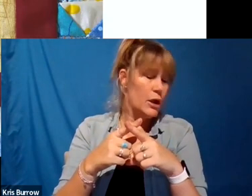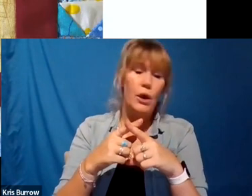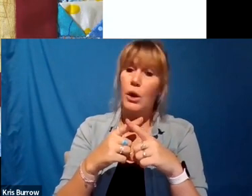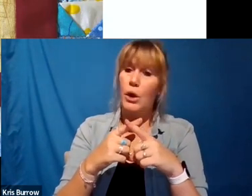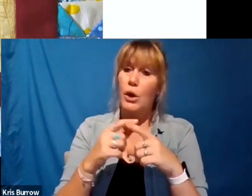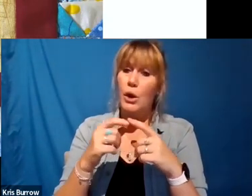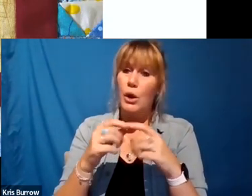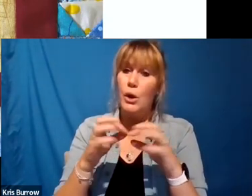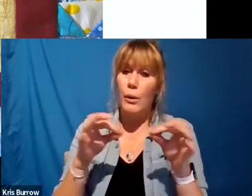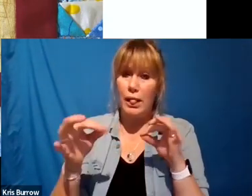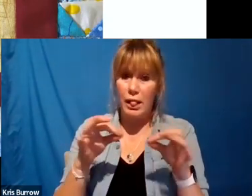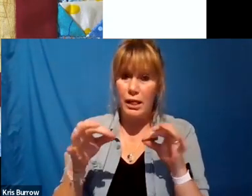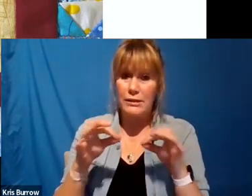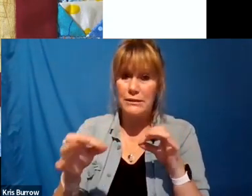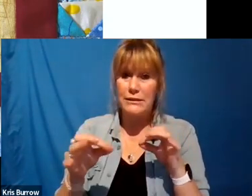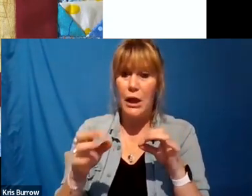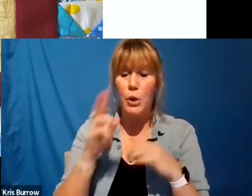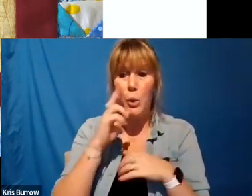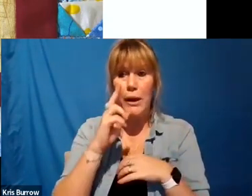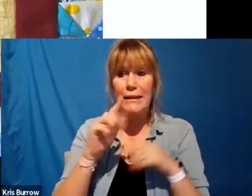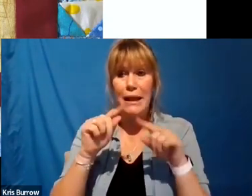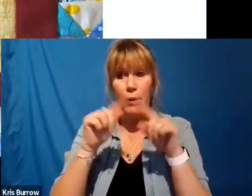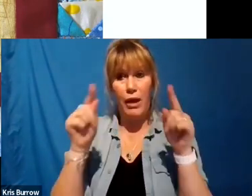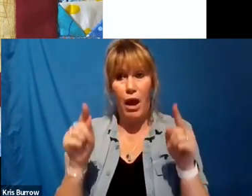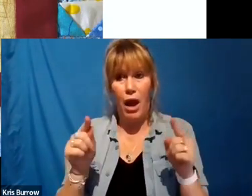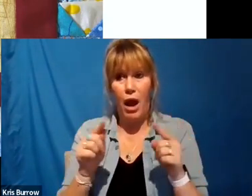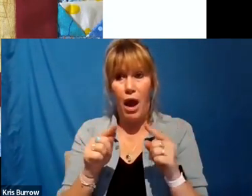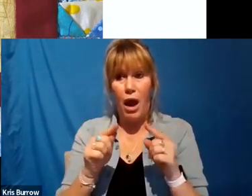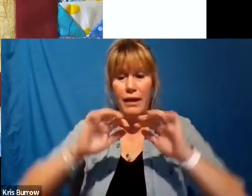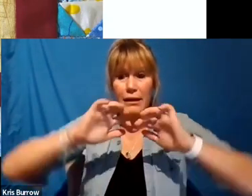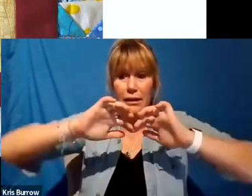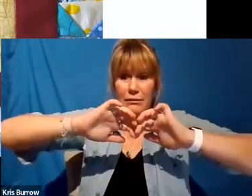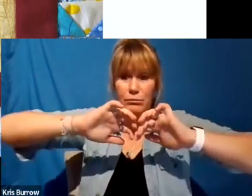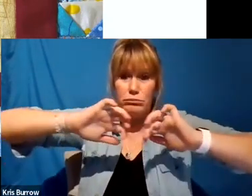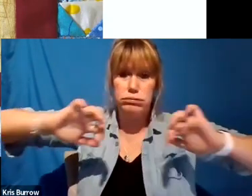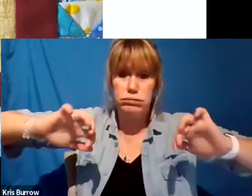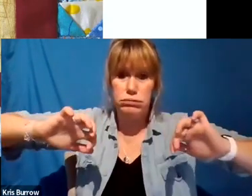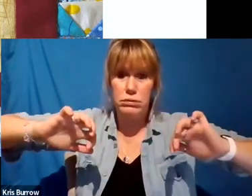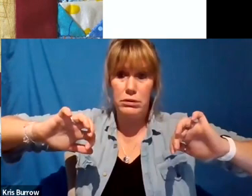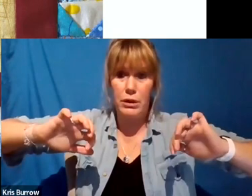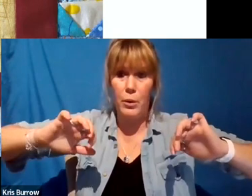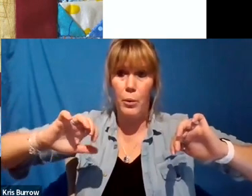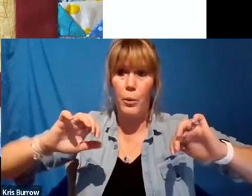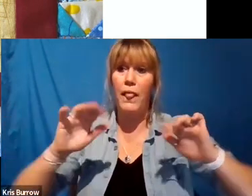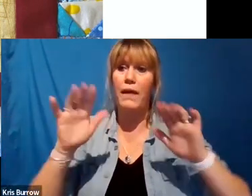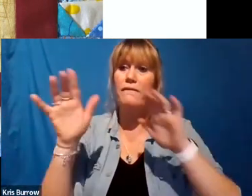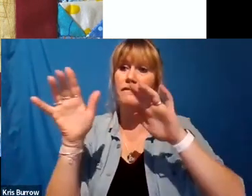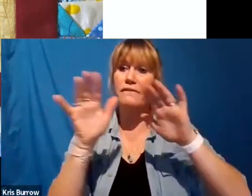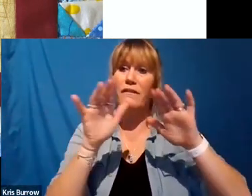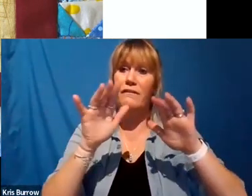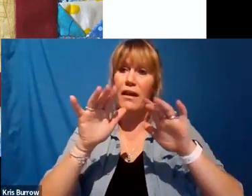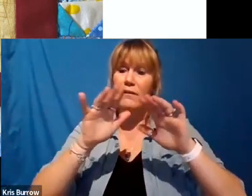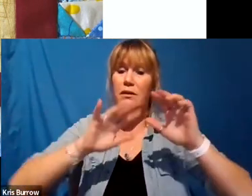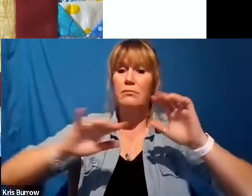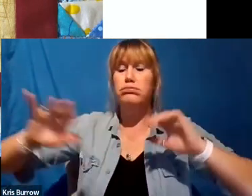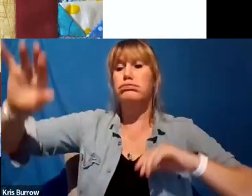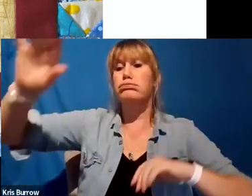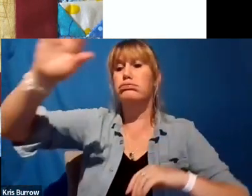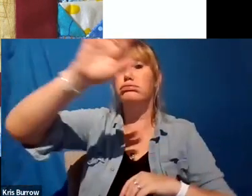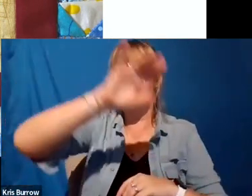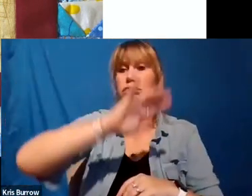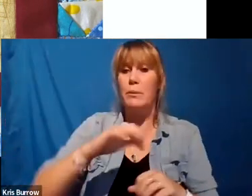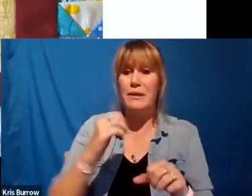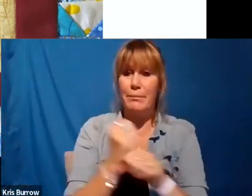either tearing apart or putting back together a heart with feathers flying above was made in